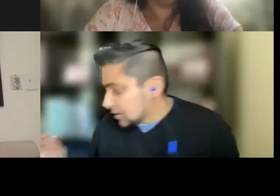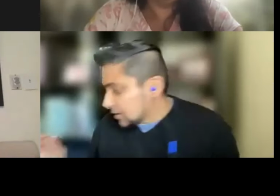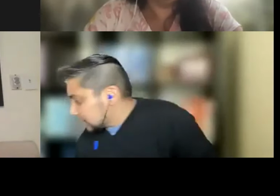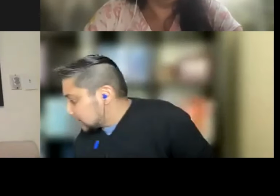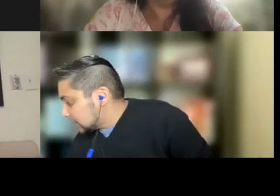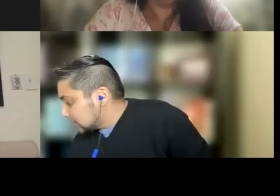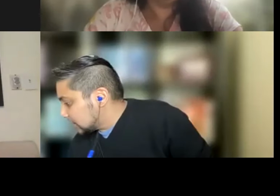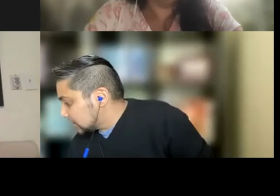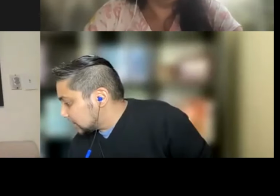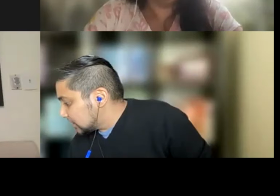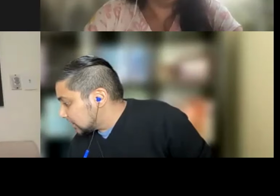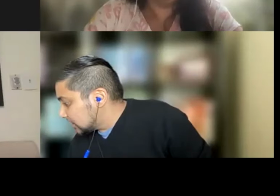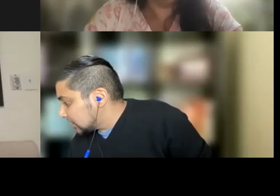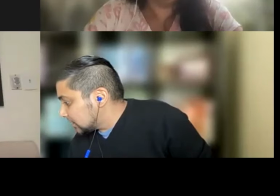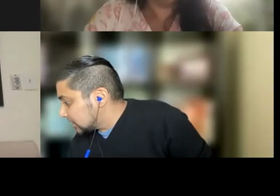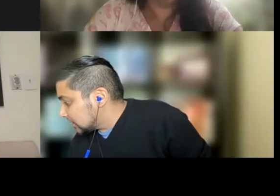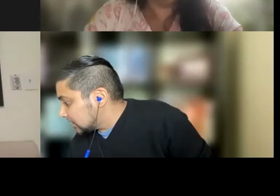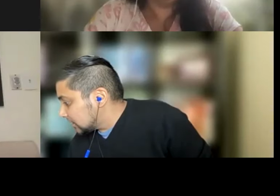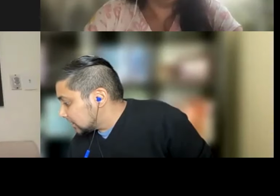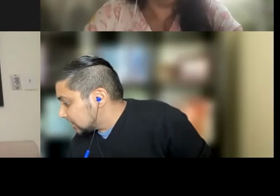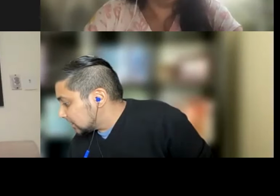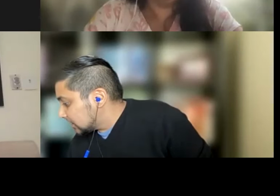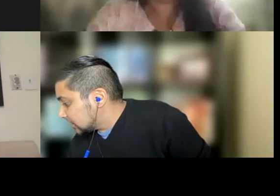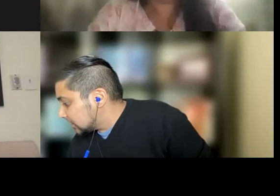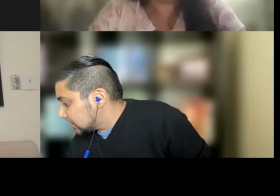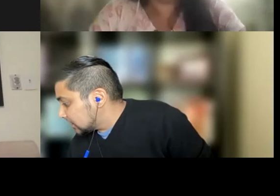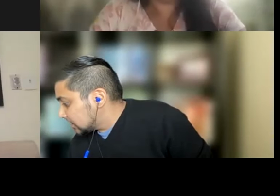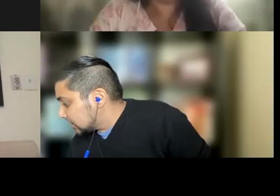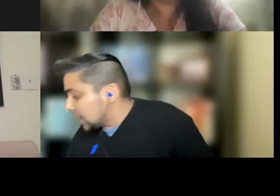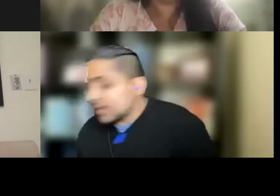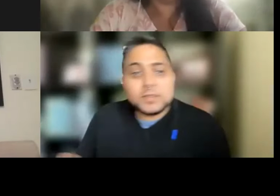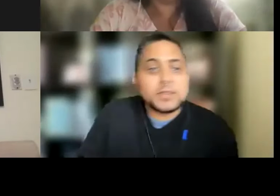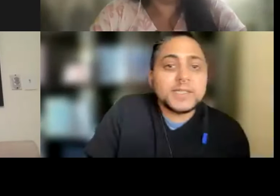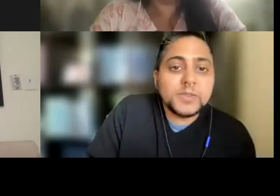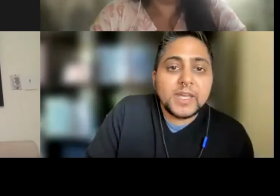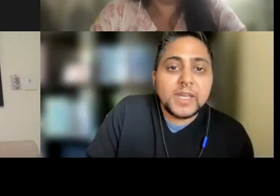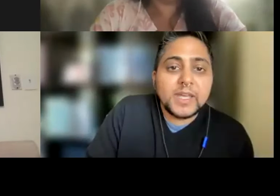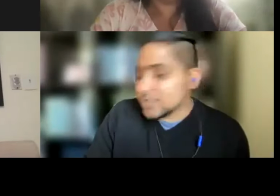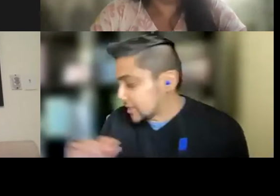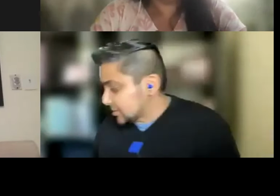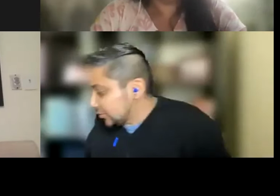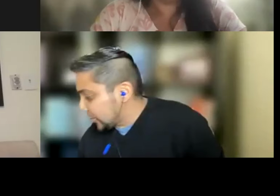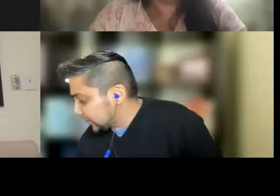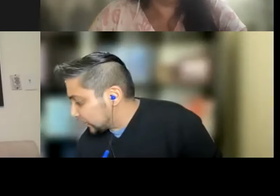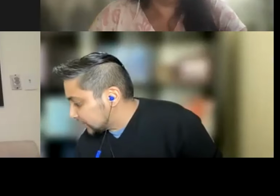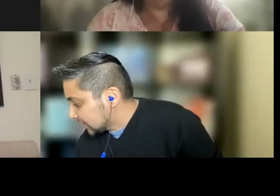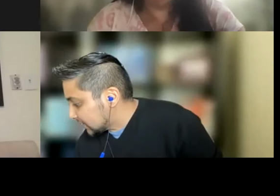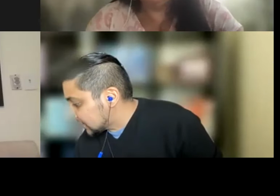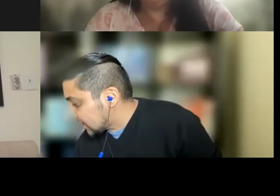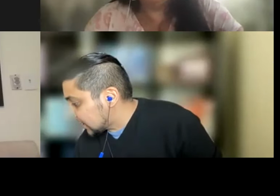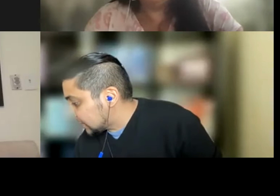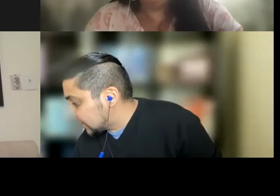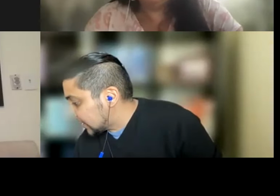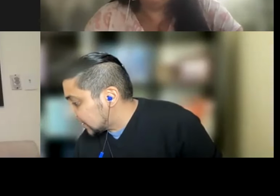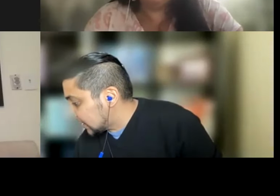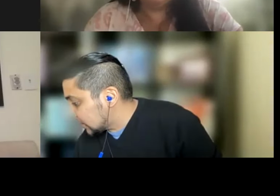Sorry, but I just, I'm sorry. I just realized that you had four groups. That's okay. We can adjust. So the fourth group was going to